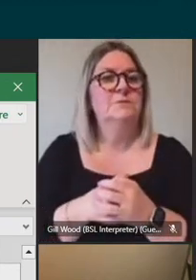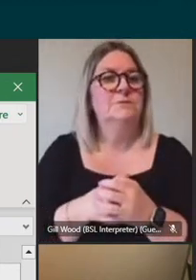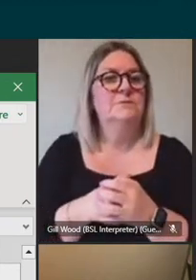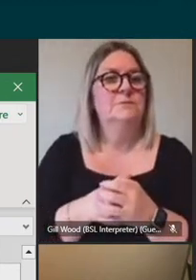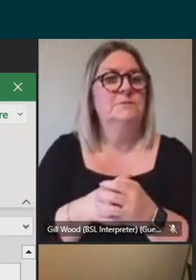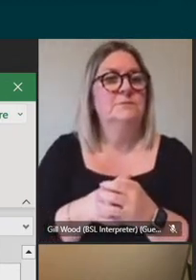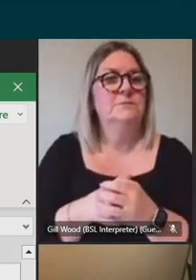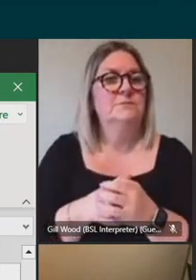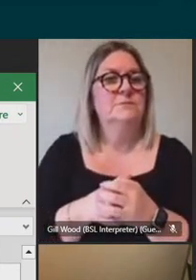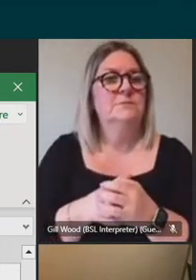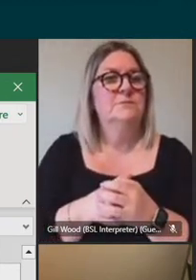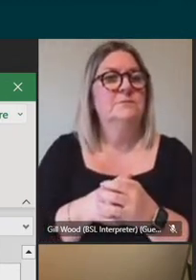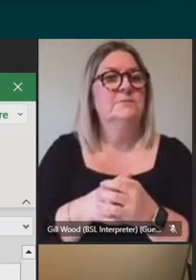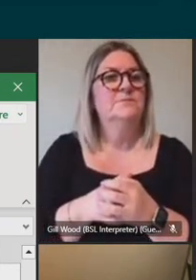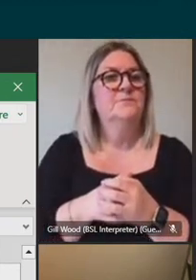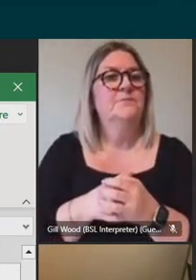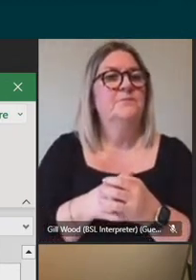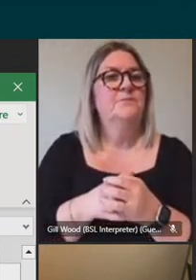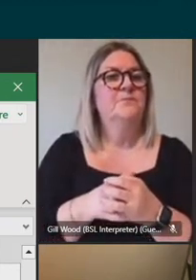Councillor Stevenson.